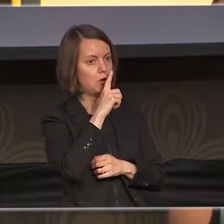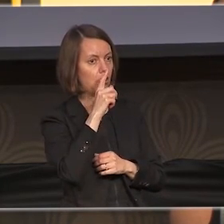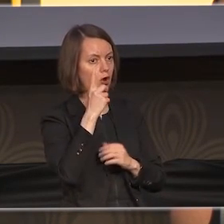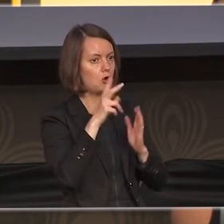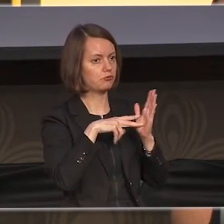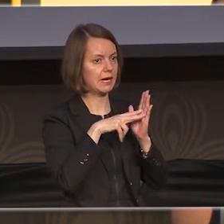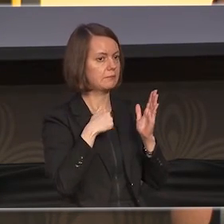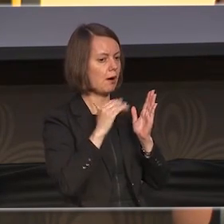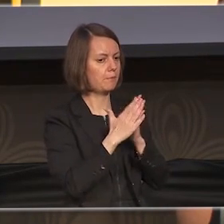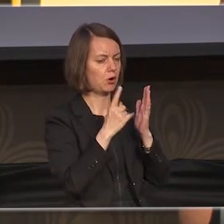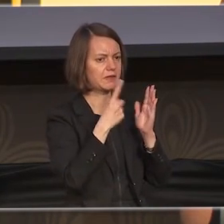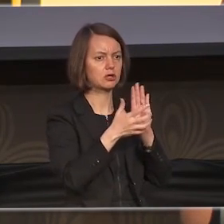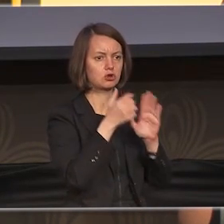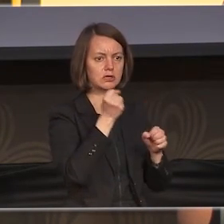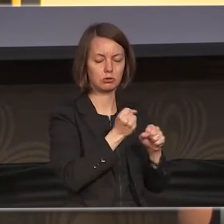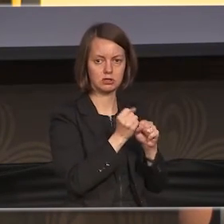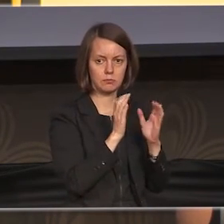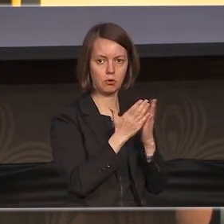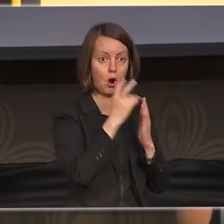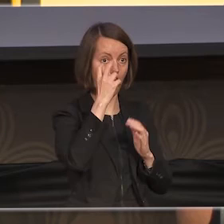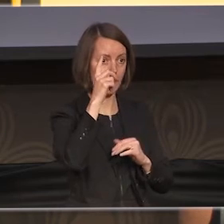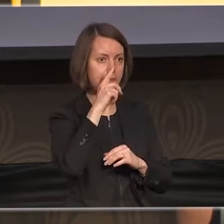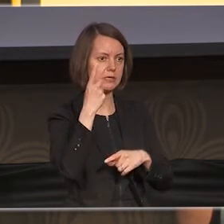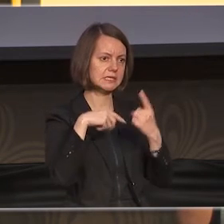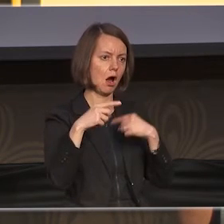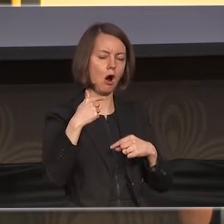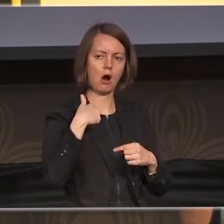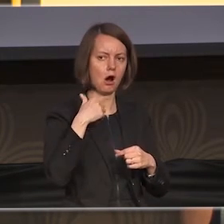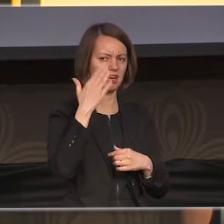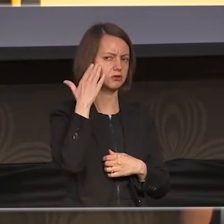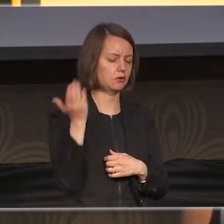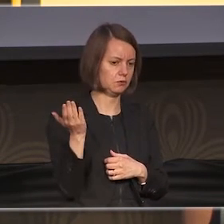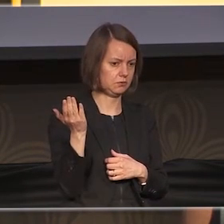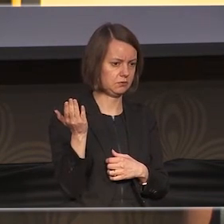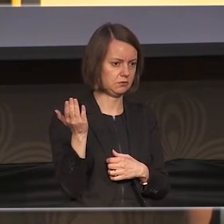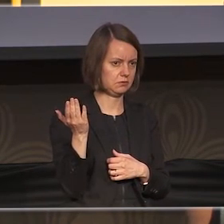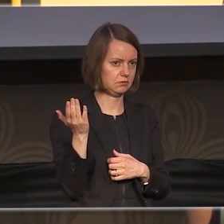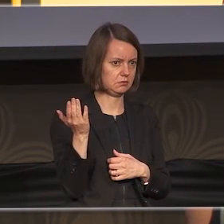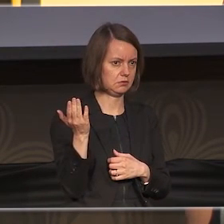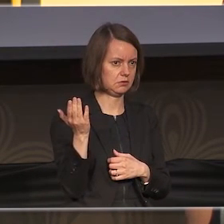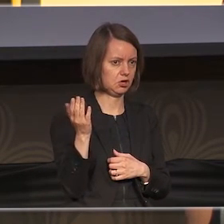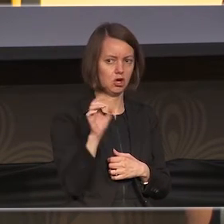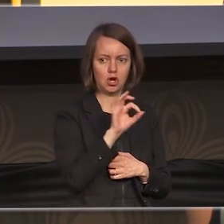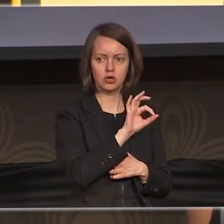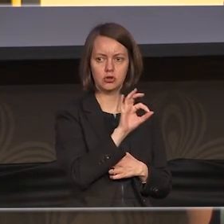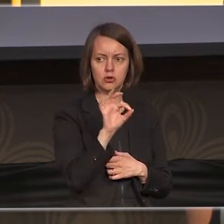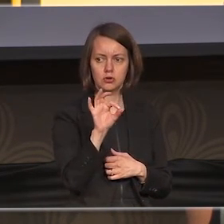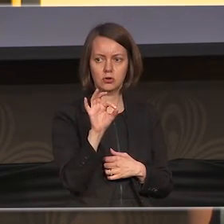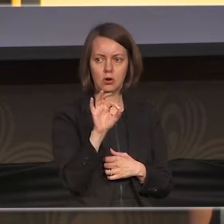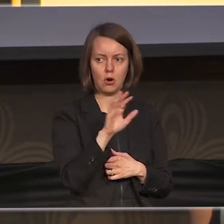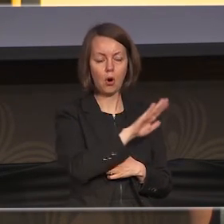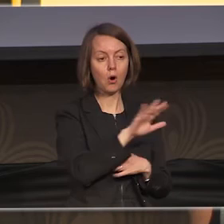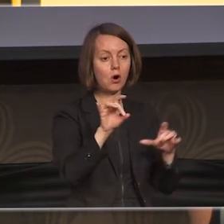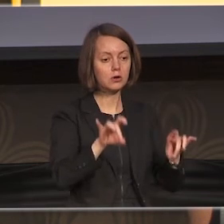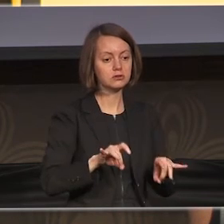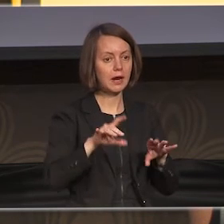on the stolen generations will tell me, I didn't know. No Australian today can claim not to know what is happening